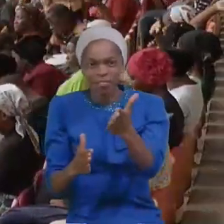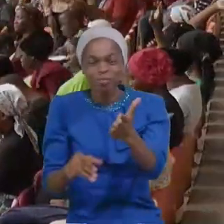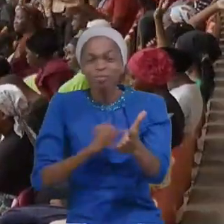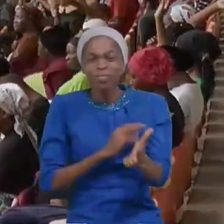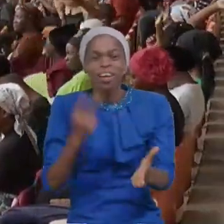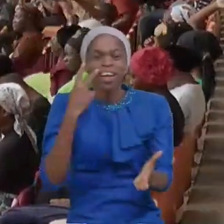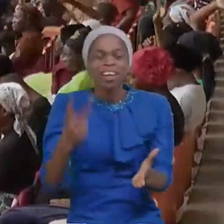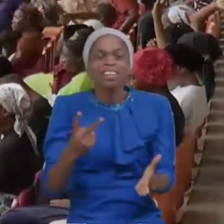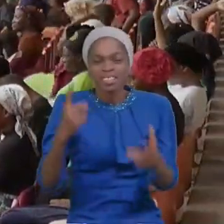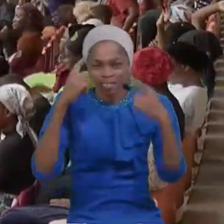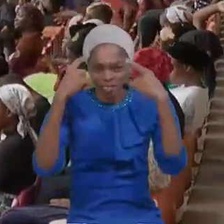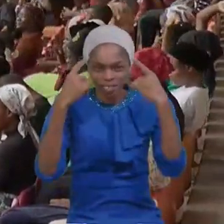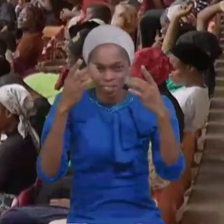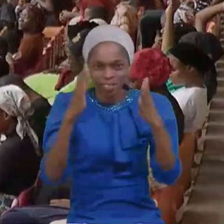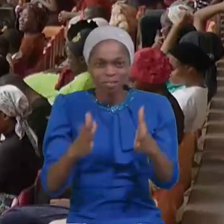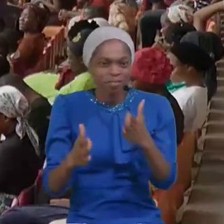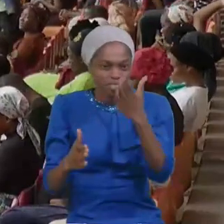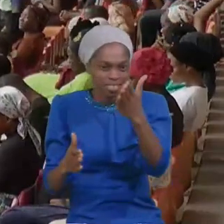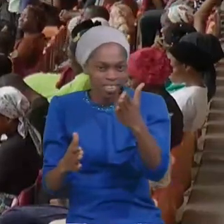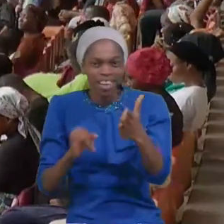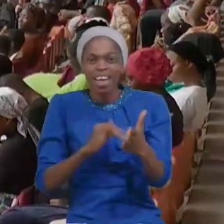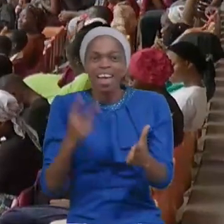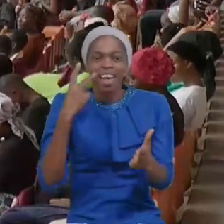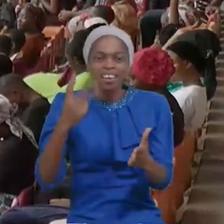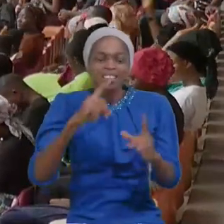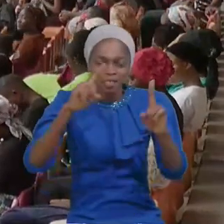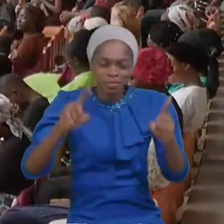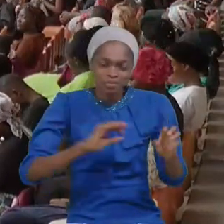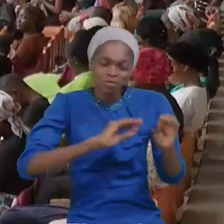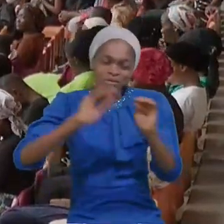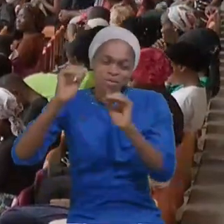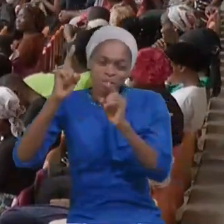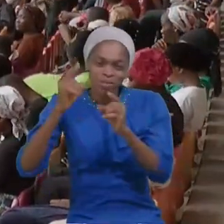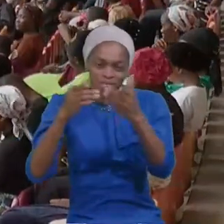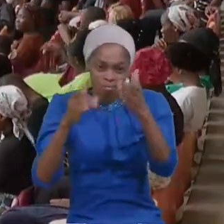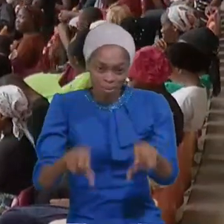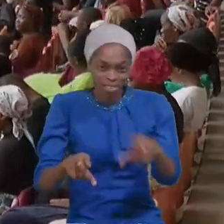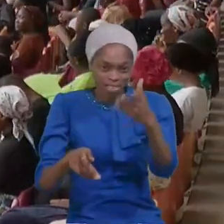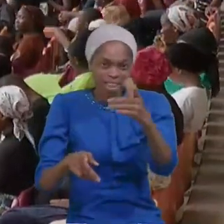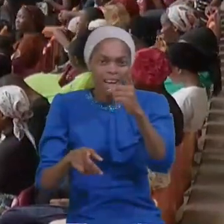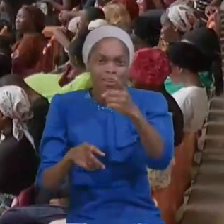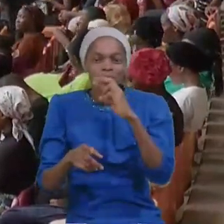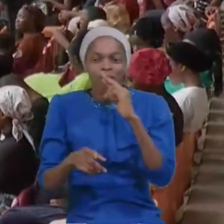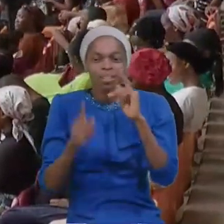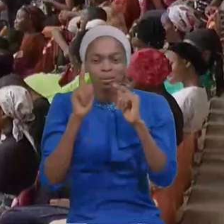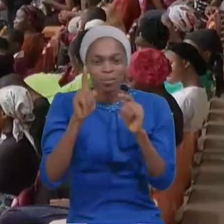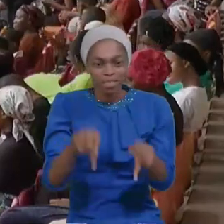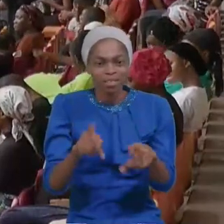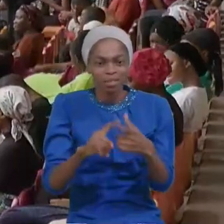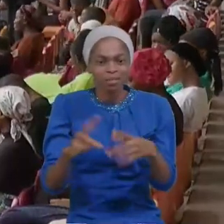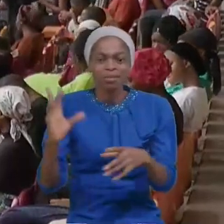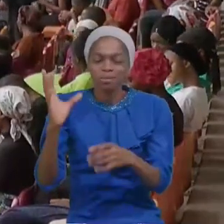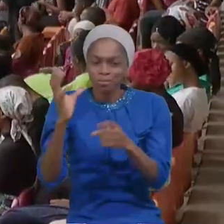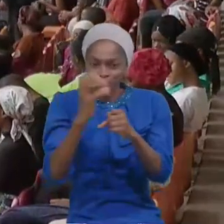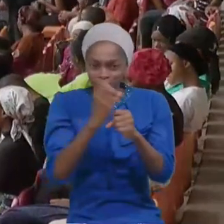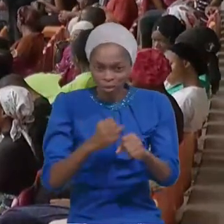are the one to take over. As I climb and you come up, and I climb and you come up again, and I climb and you come up